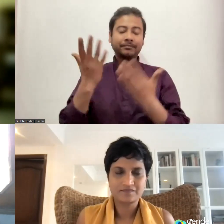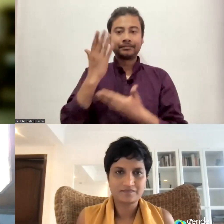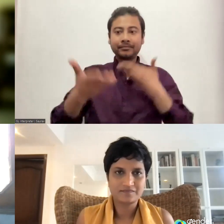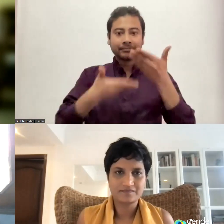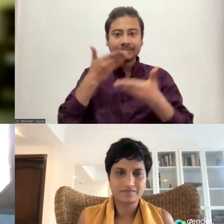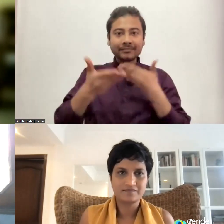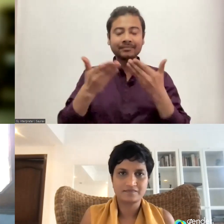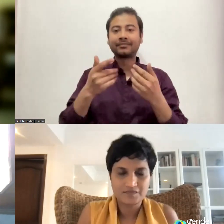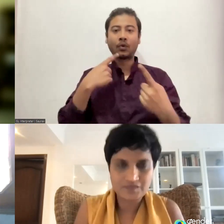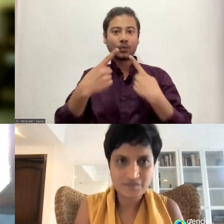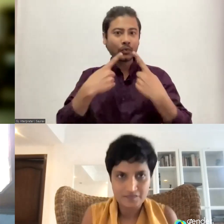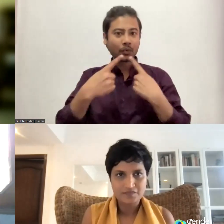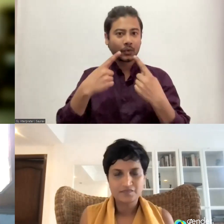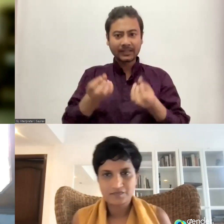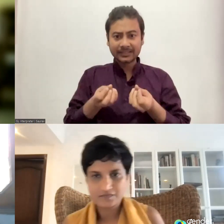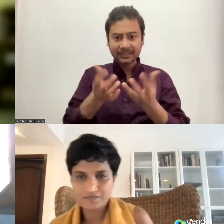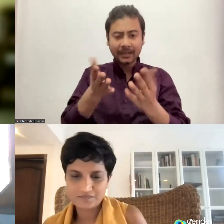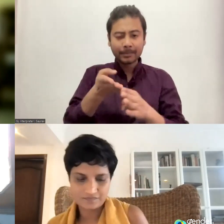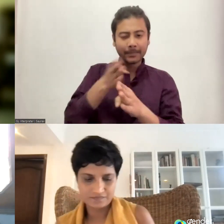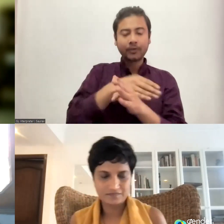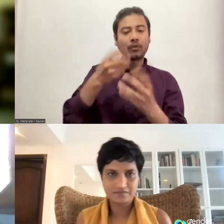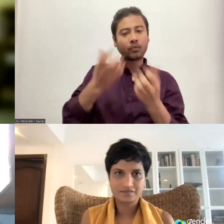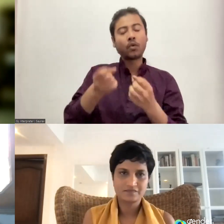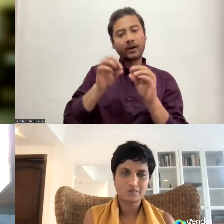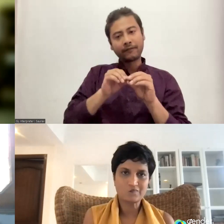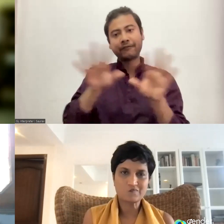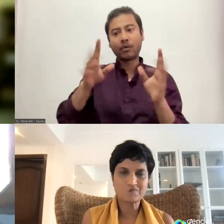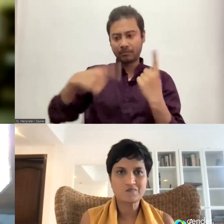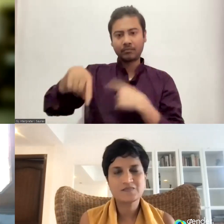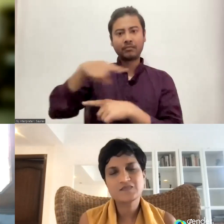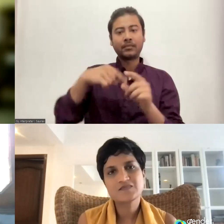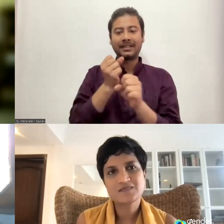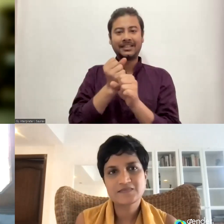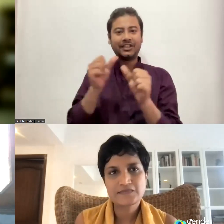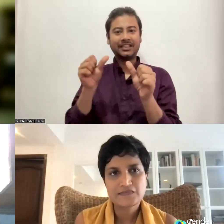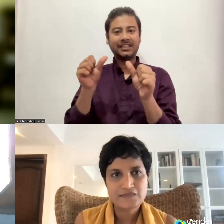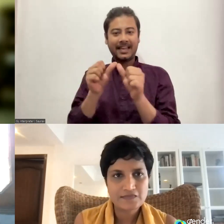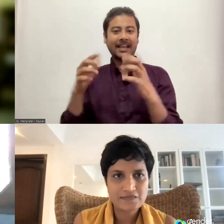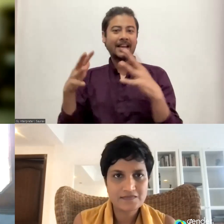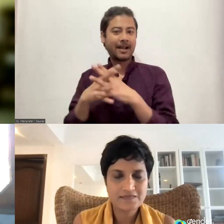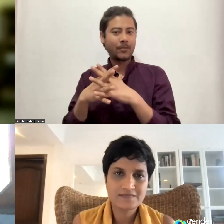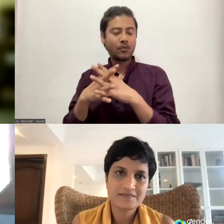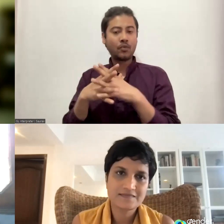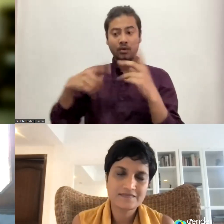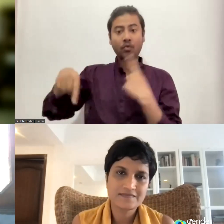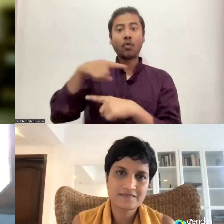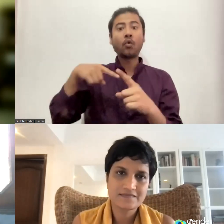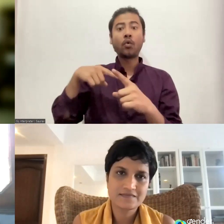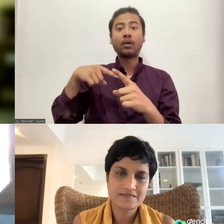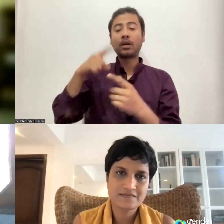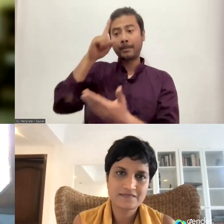own position and the space that we occupy as individuals who are having these conversations,